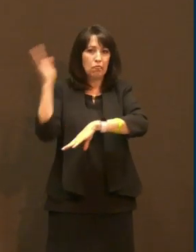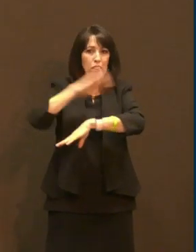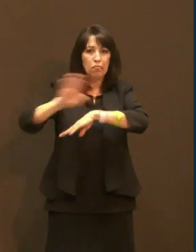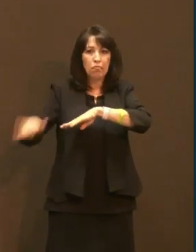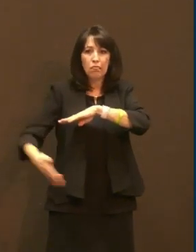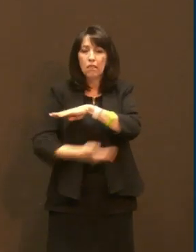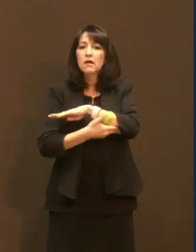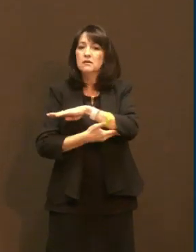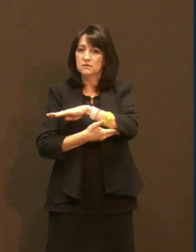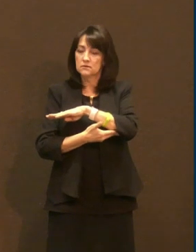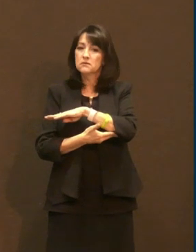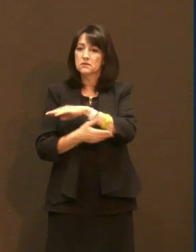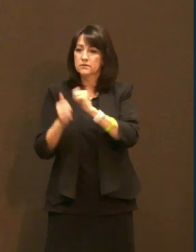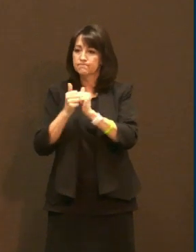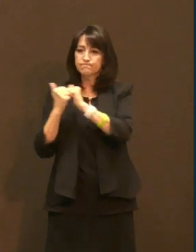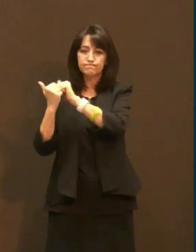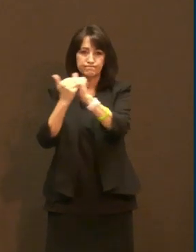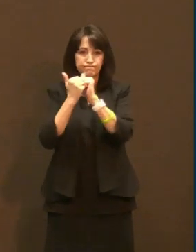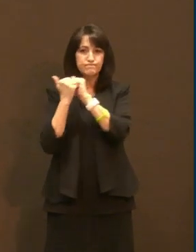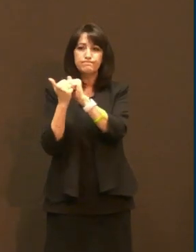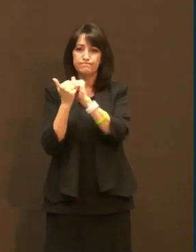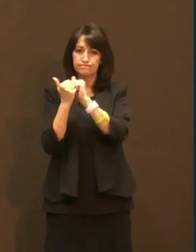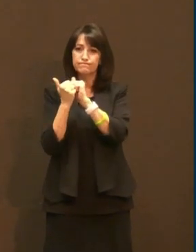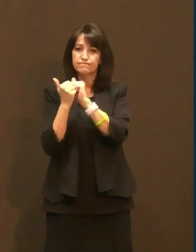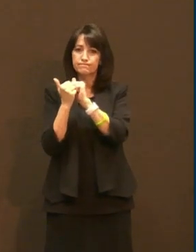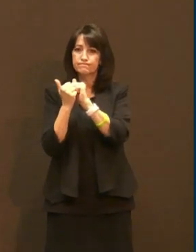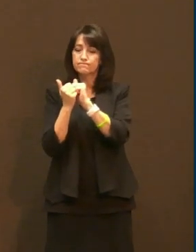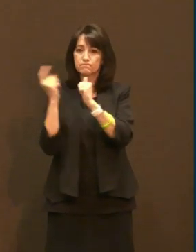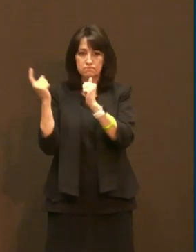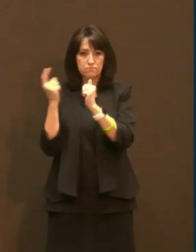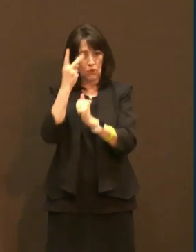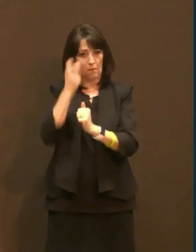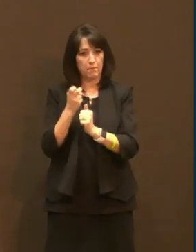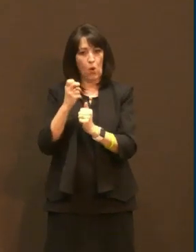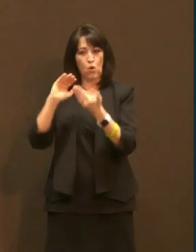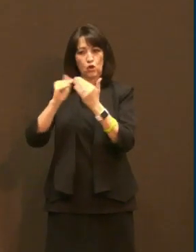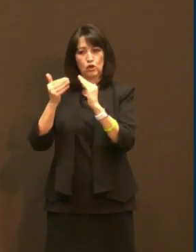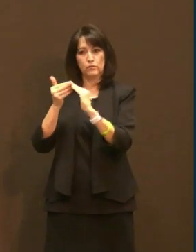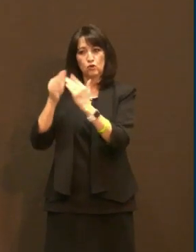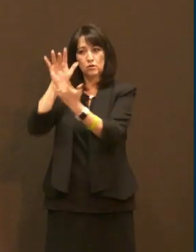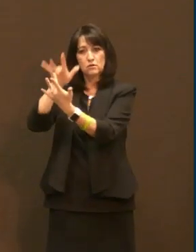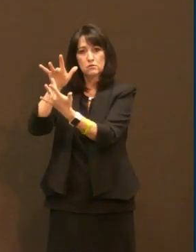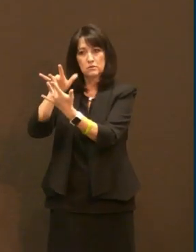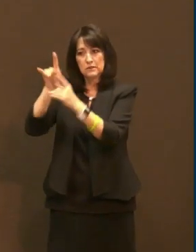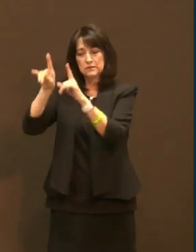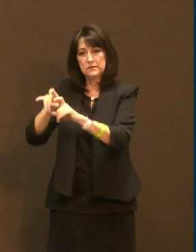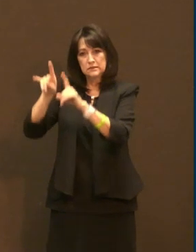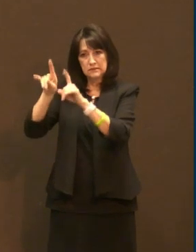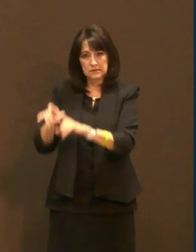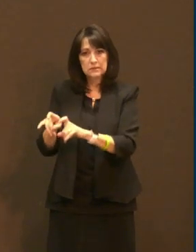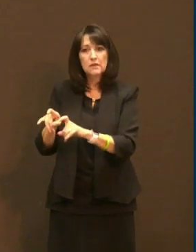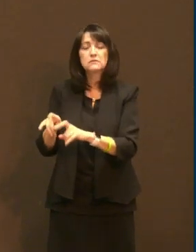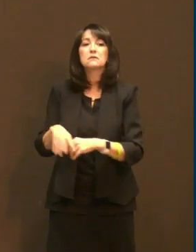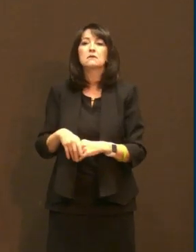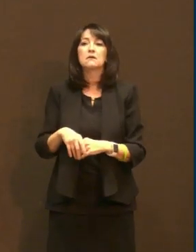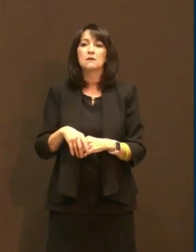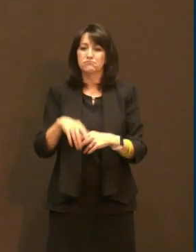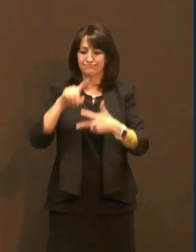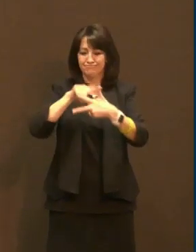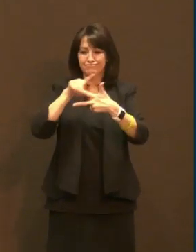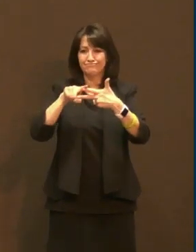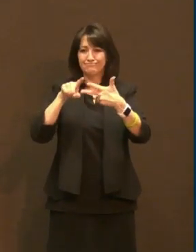testing partners to both do the community outreach testing sites here in Newcastle County in the city of Wilmington,